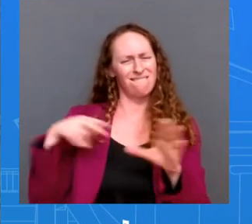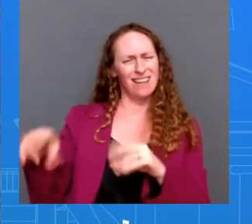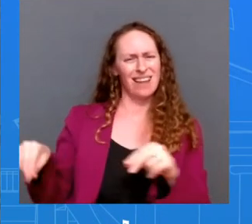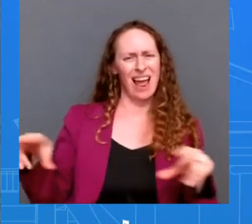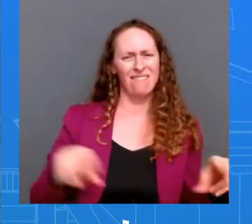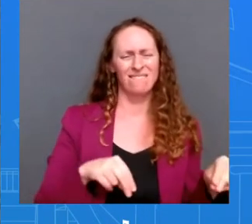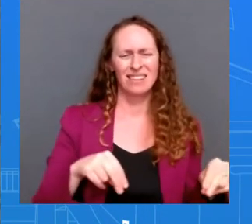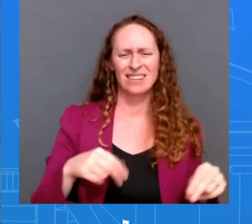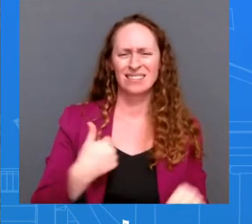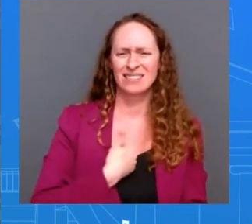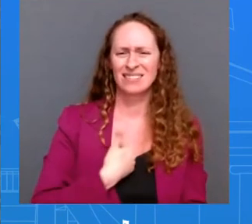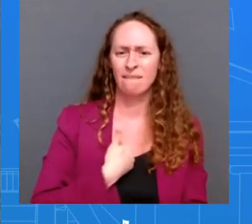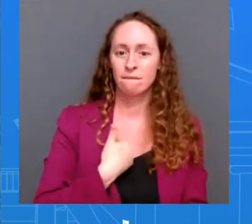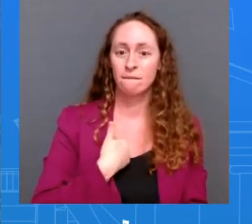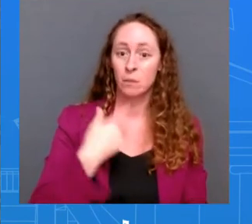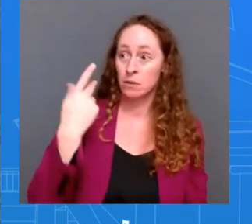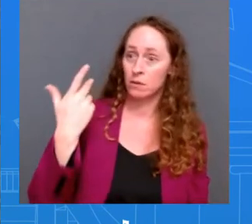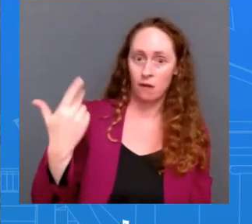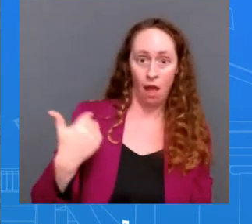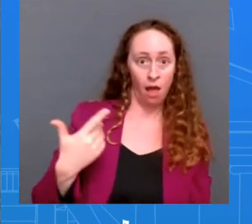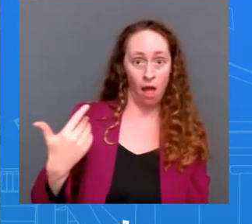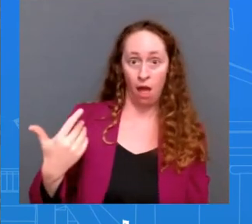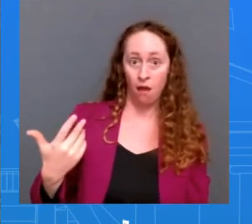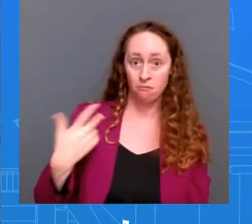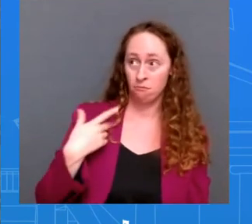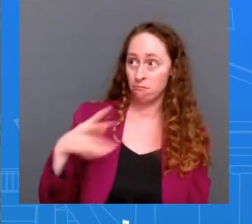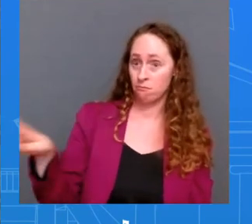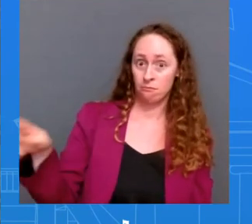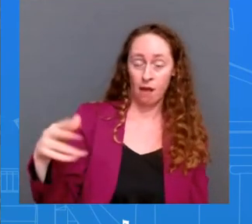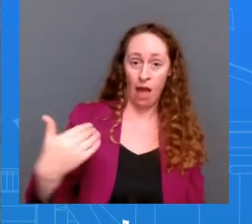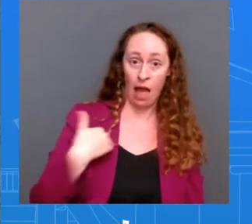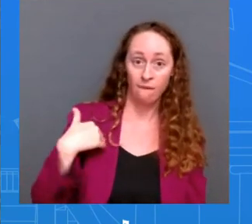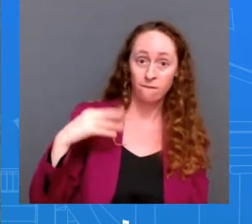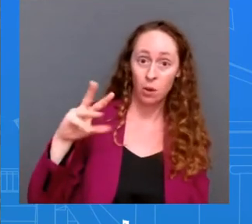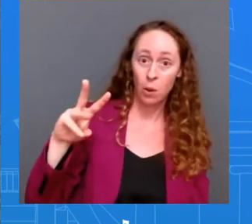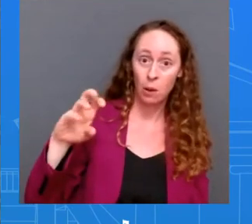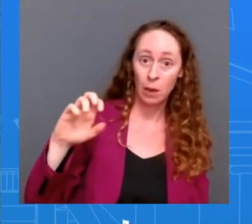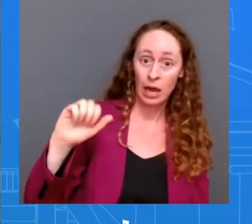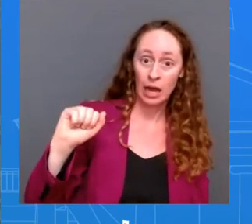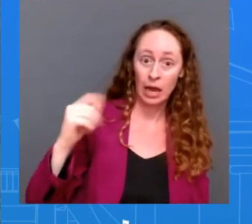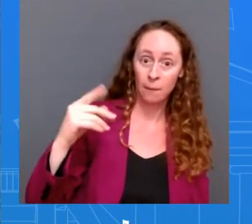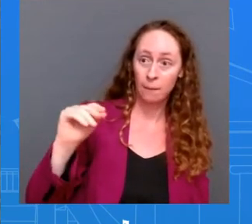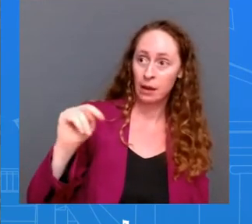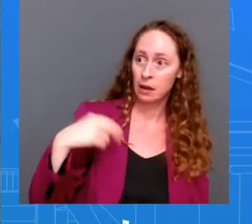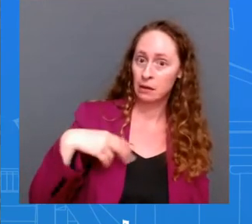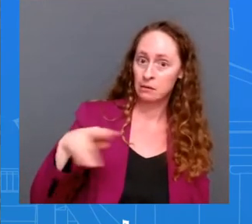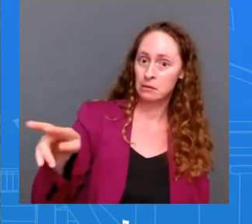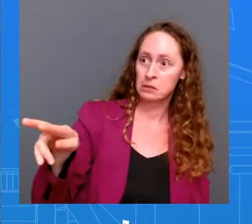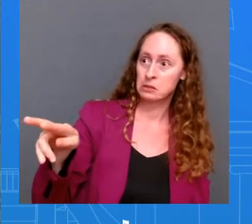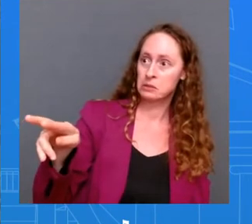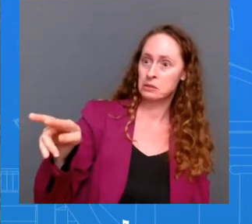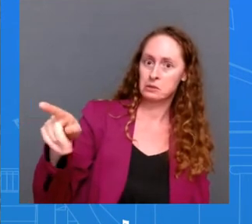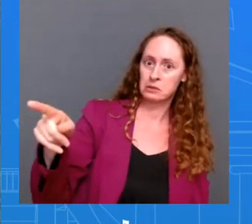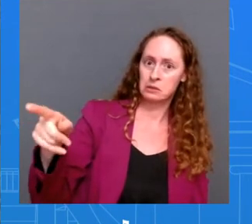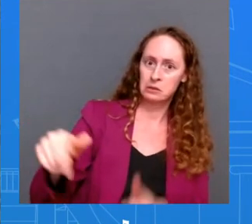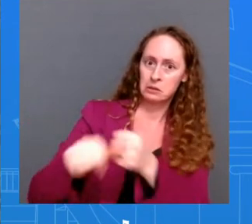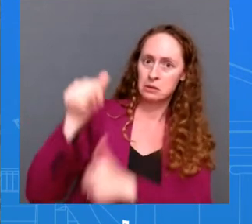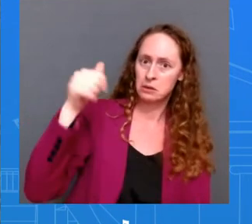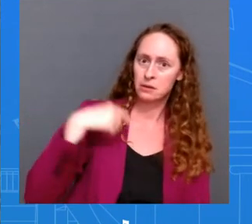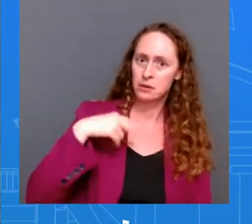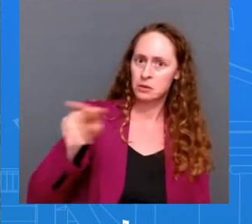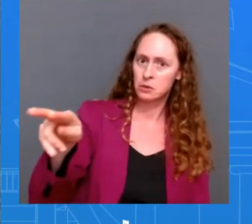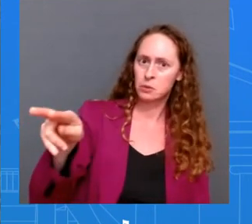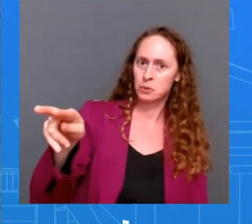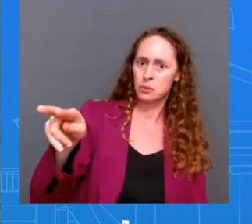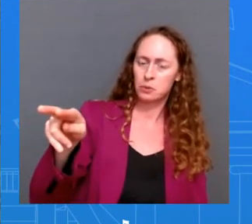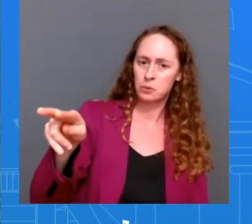higher risk you get of miscalculations and mistakes. And that is what could lead to something getting a lot more dangerous than it is